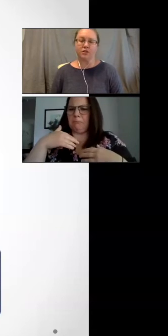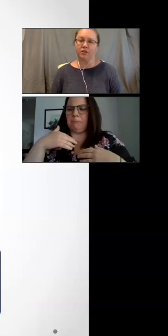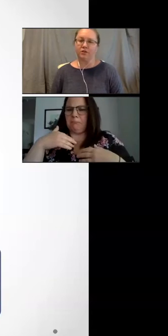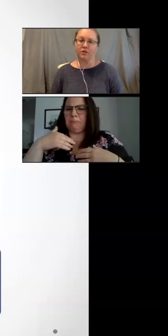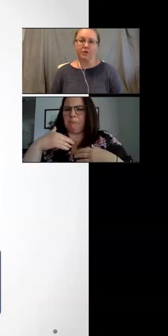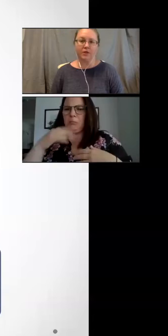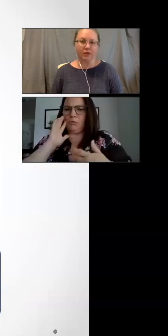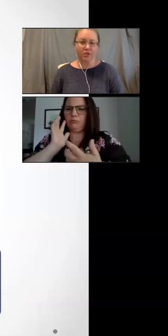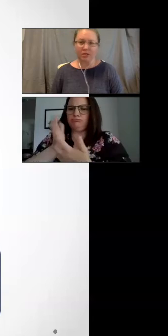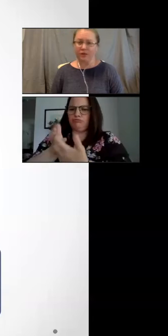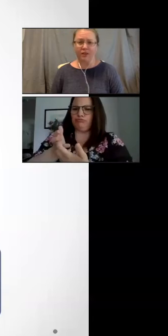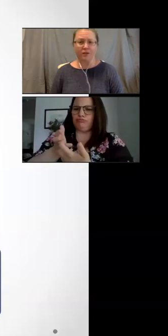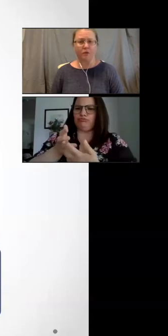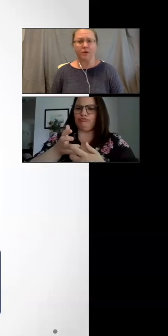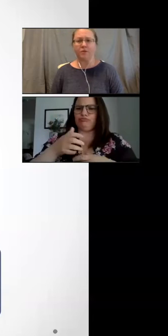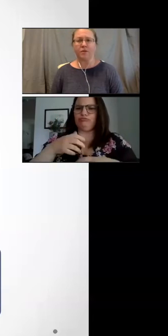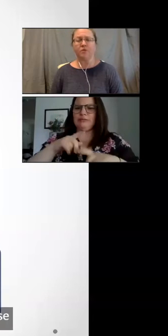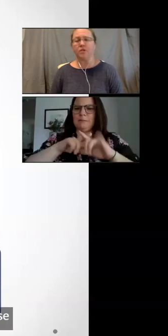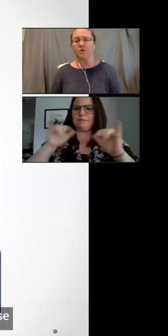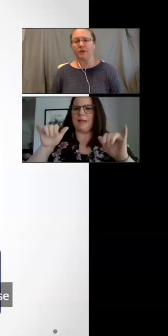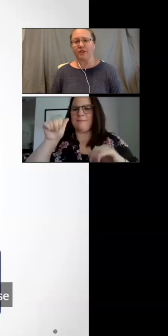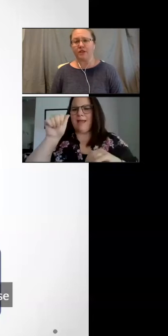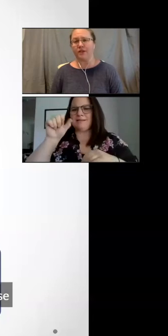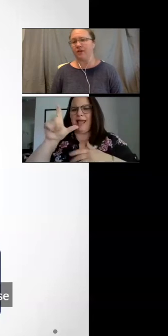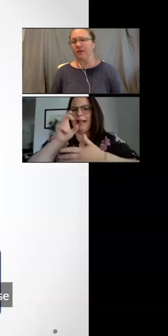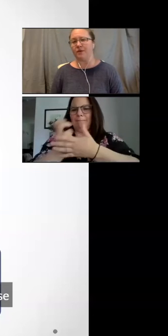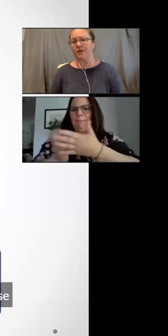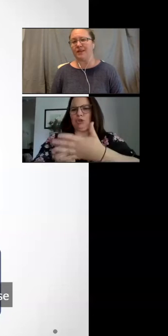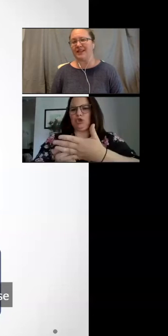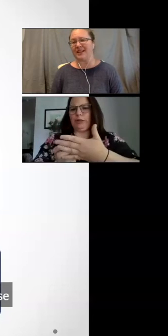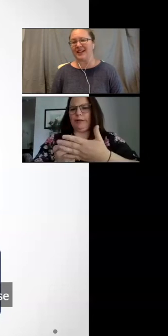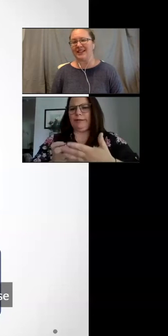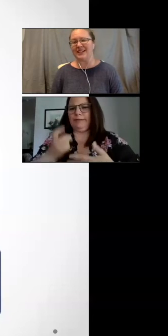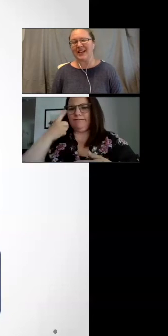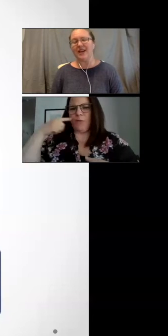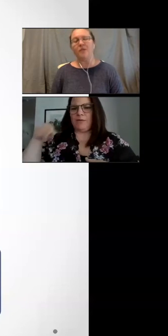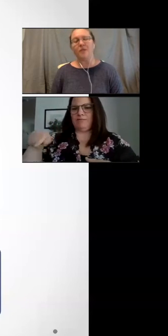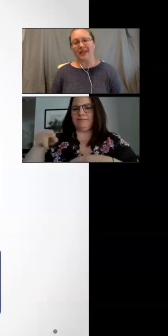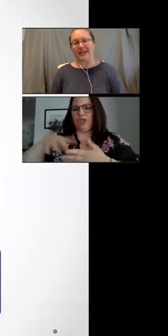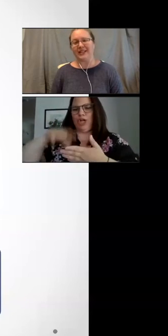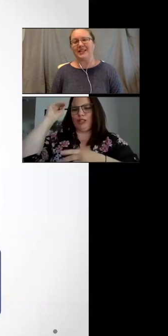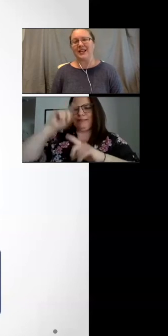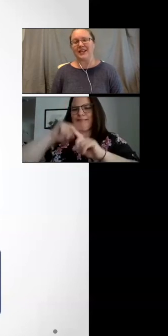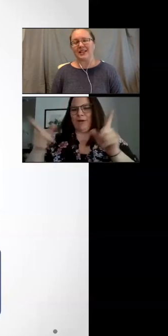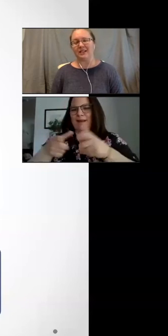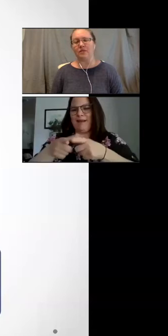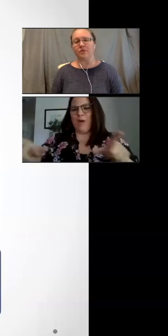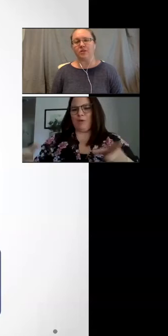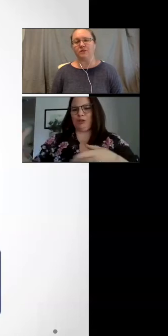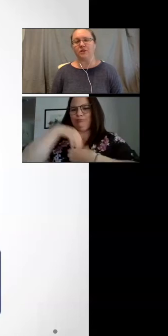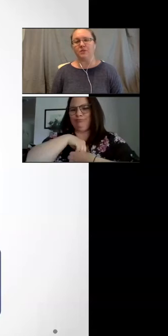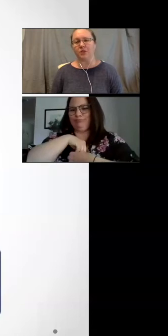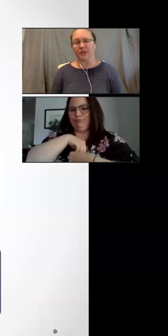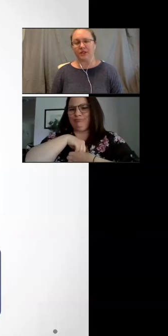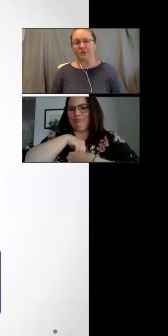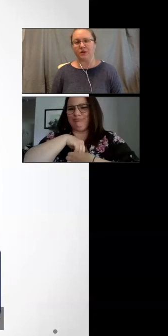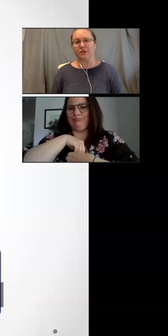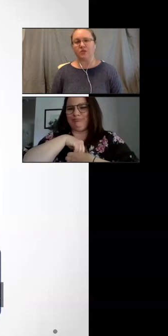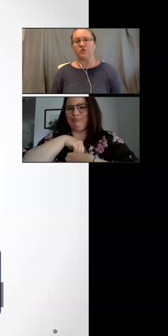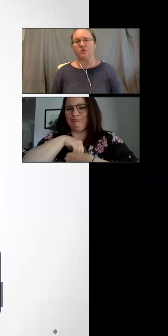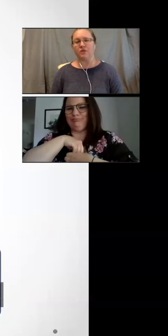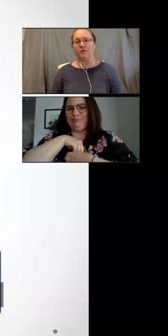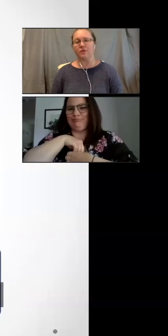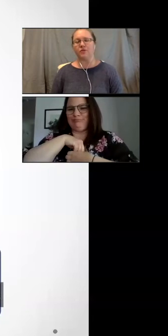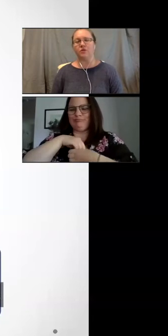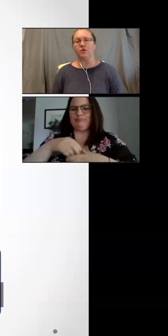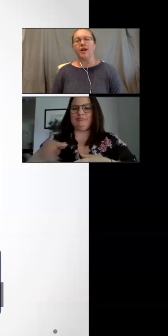children use spoken language, that's fine. They're welcome here. We do have staff that can accommodate that need. But again, it is an ASL immersive experience where